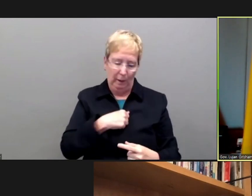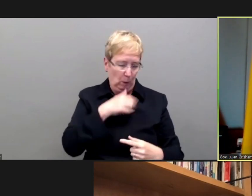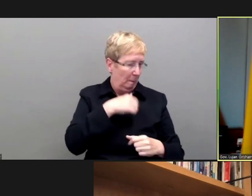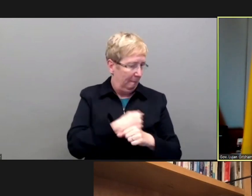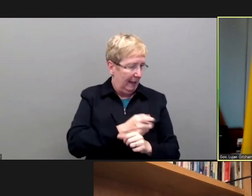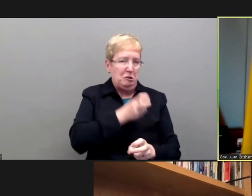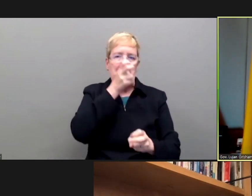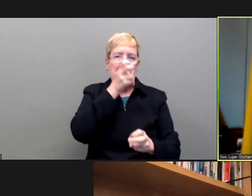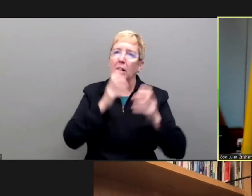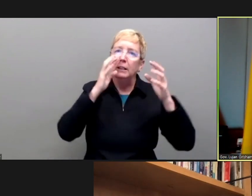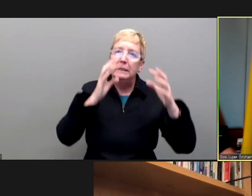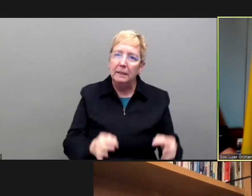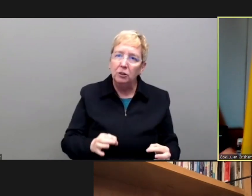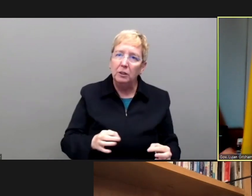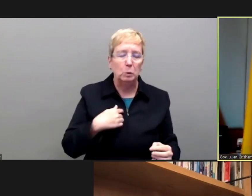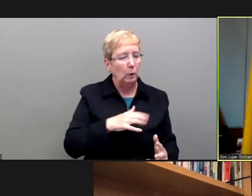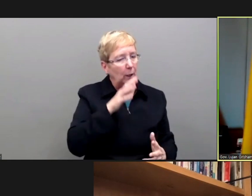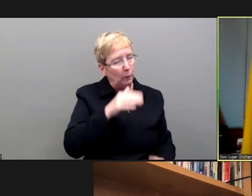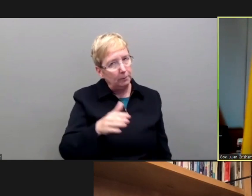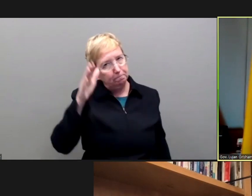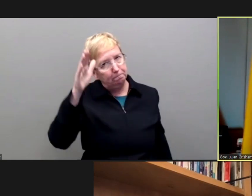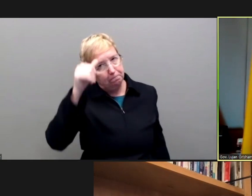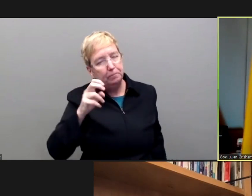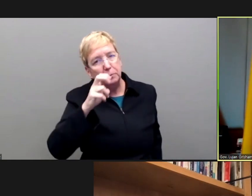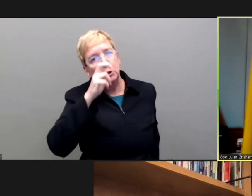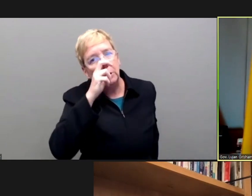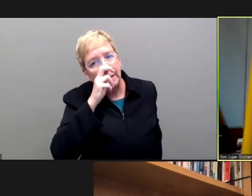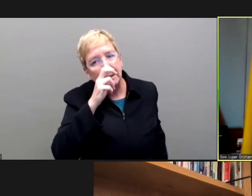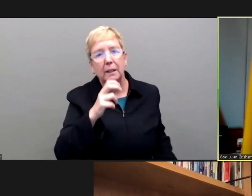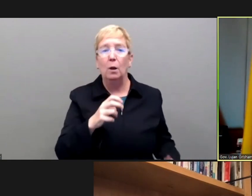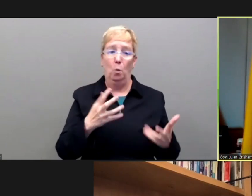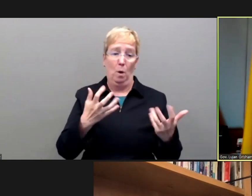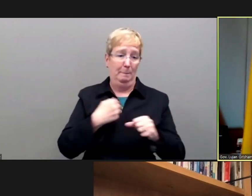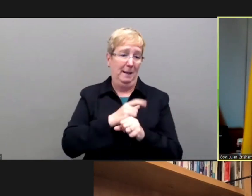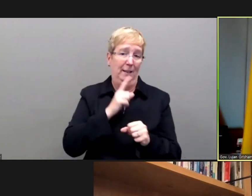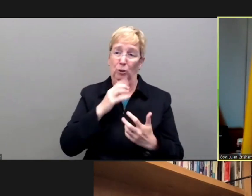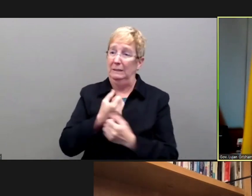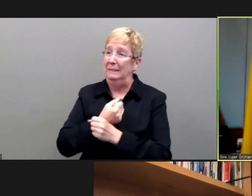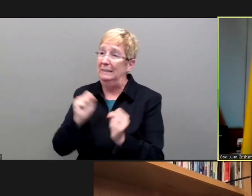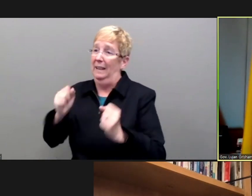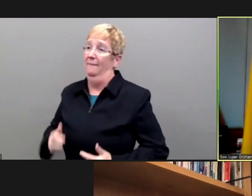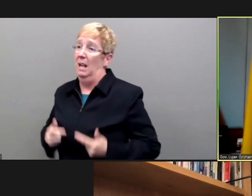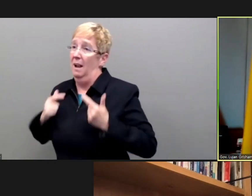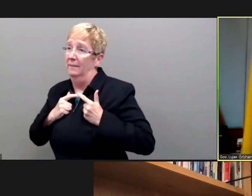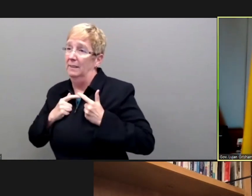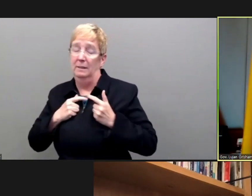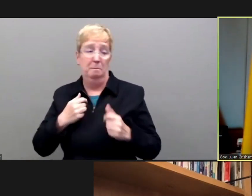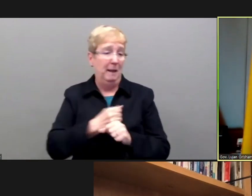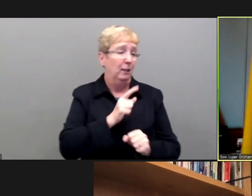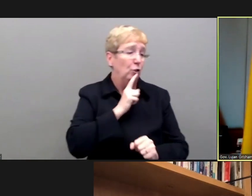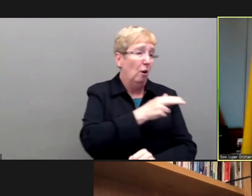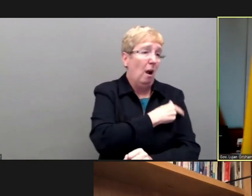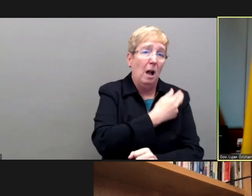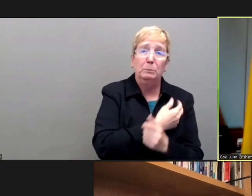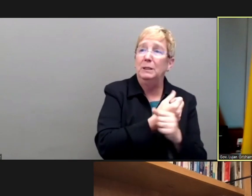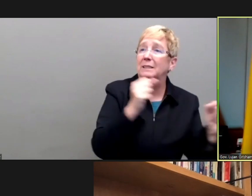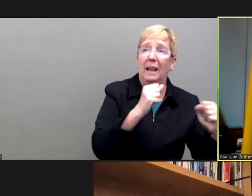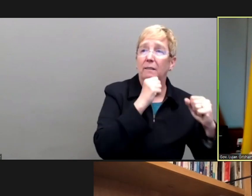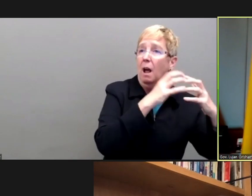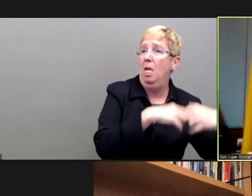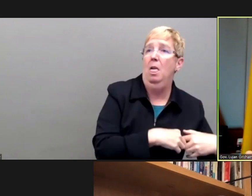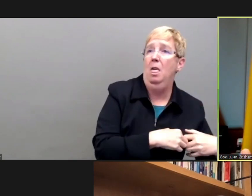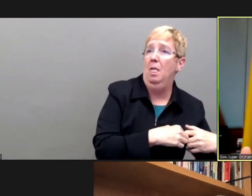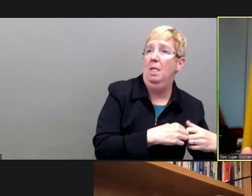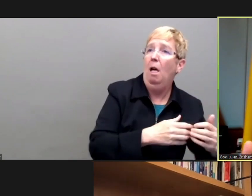save lives. We make sure our healthcare system doesn't fall apart, that it's available to you and your family, and that we continue to lead